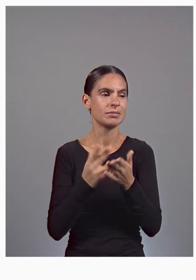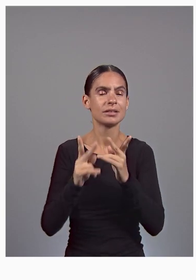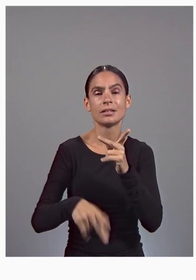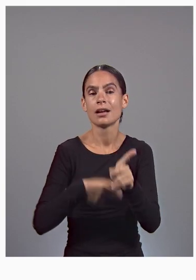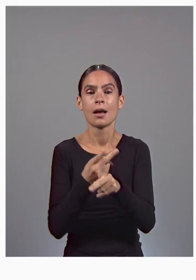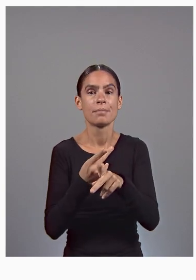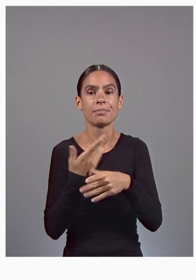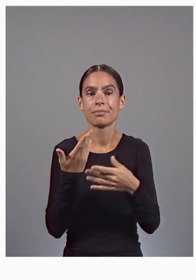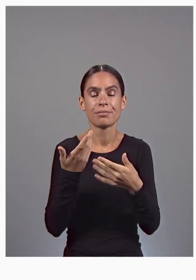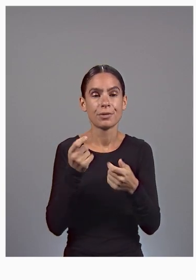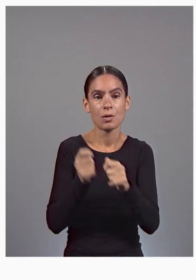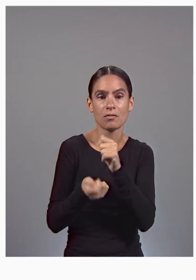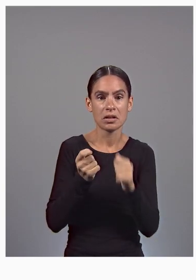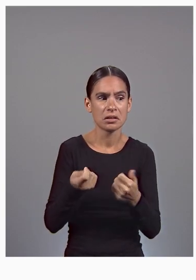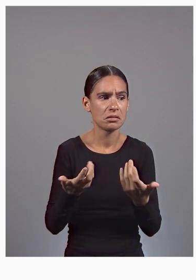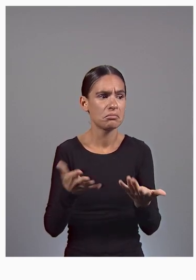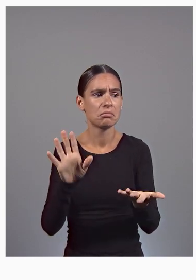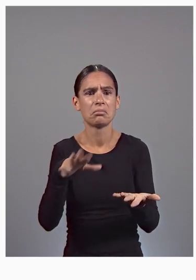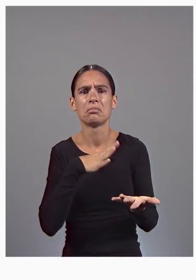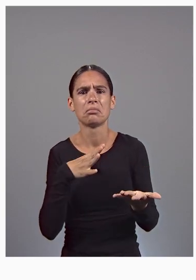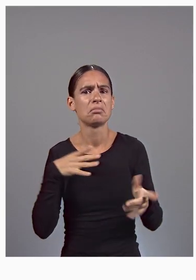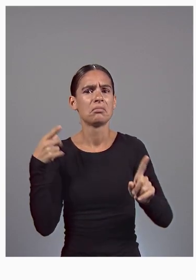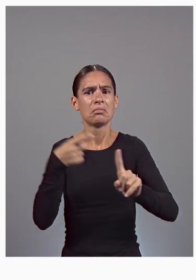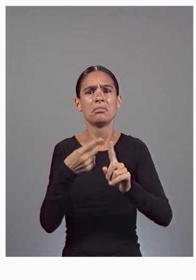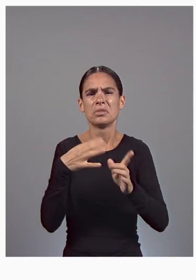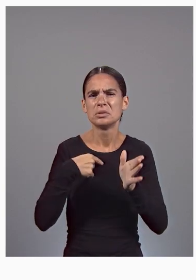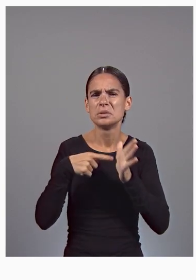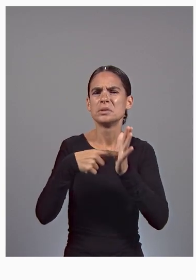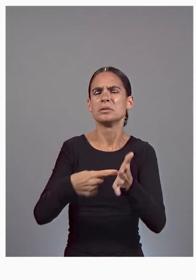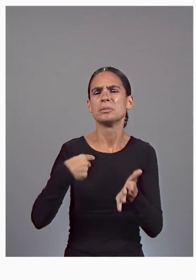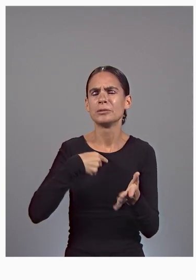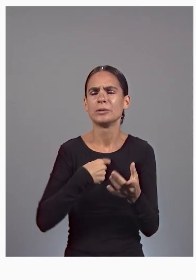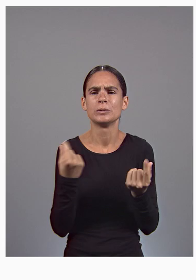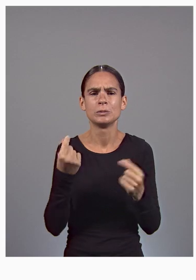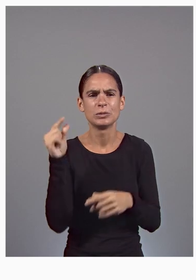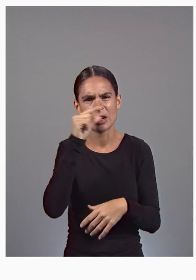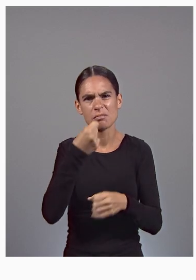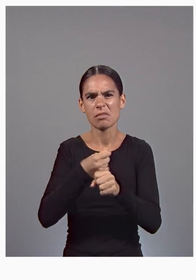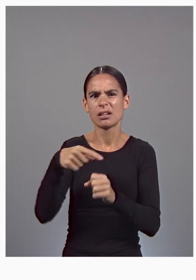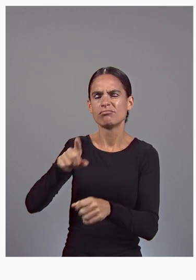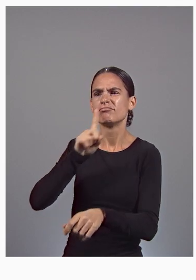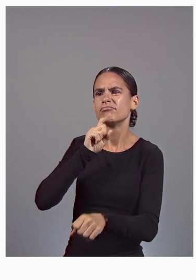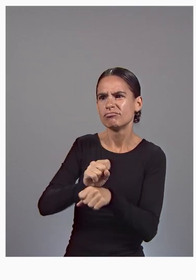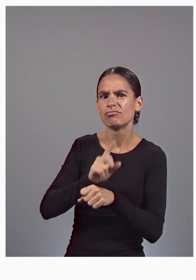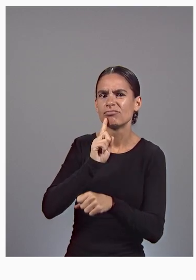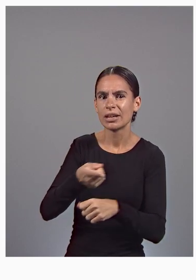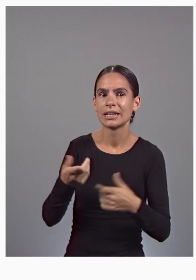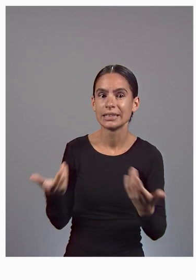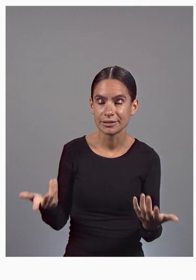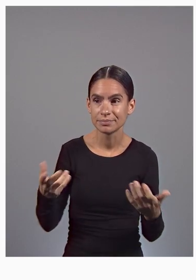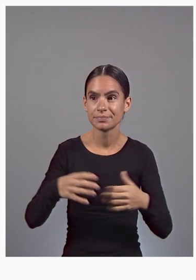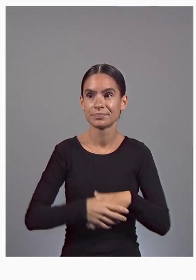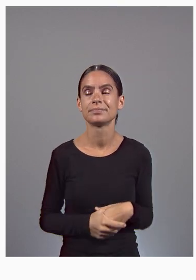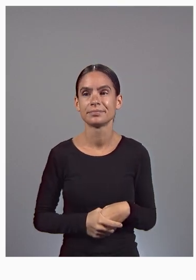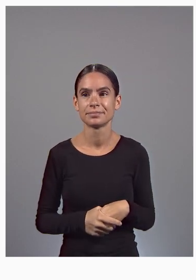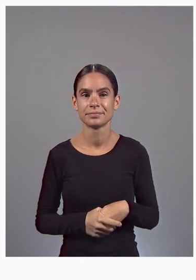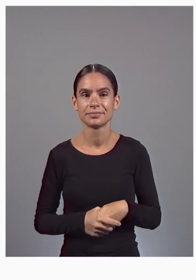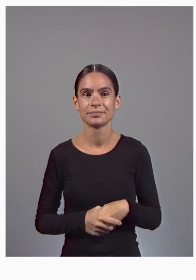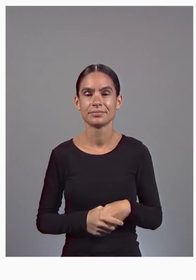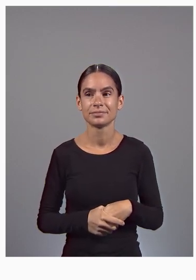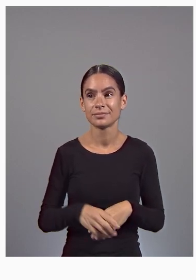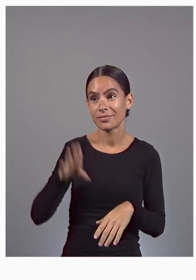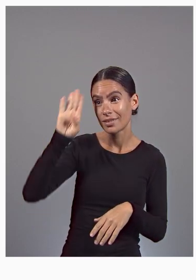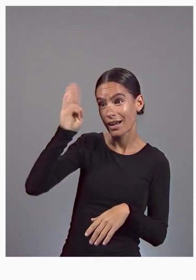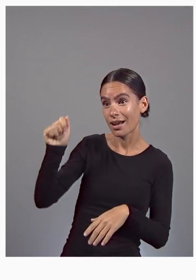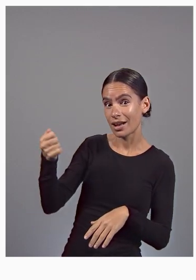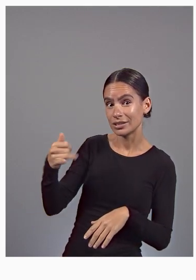about this? Let us show you what we're doing at Google to make this reality. Hi, Aja. Hey, Eric. So let's